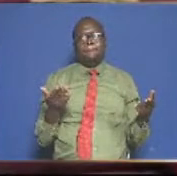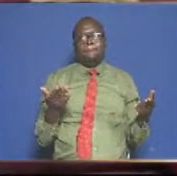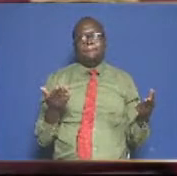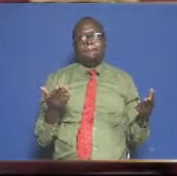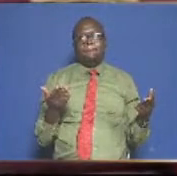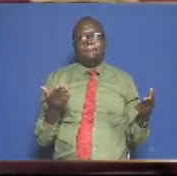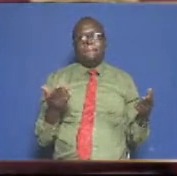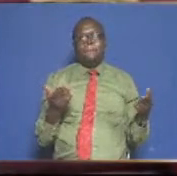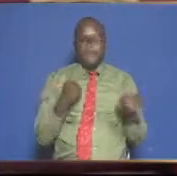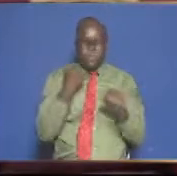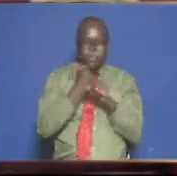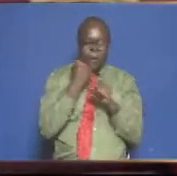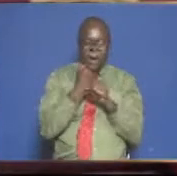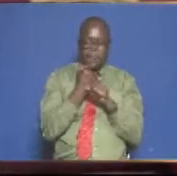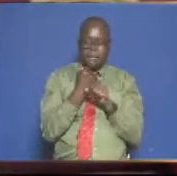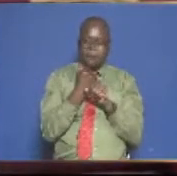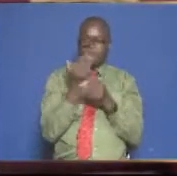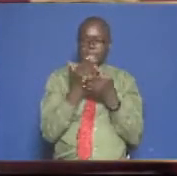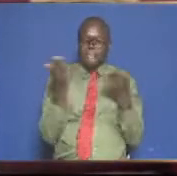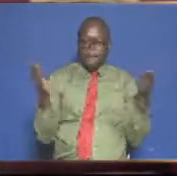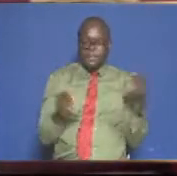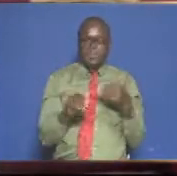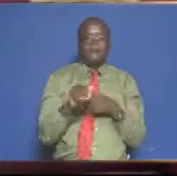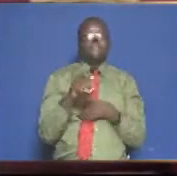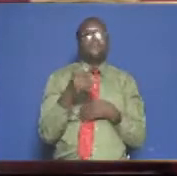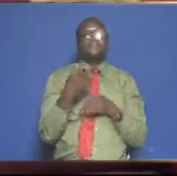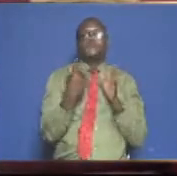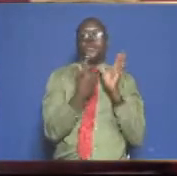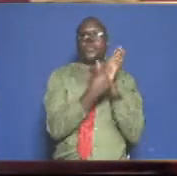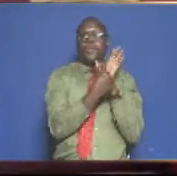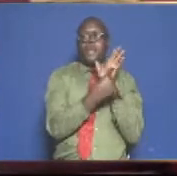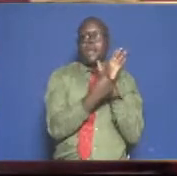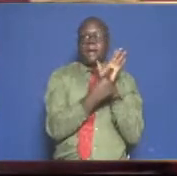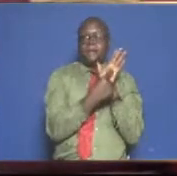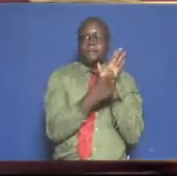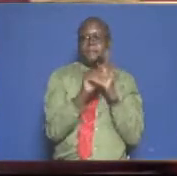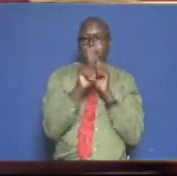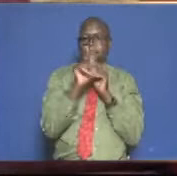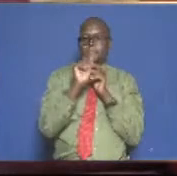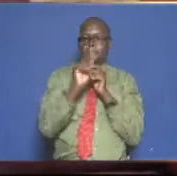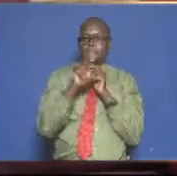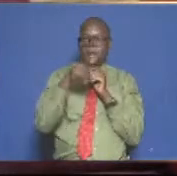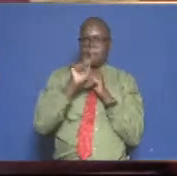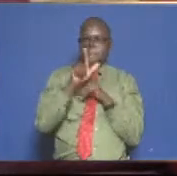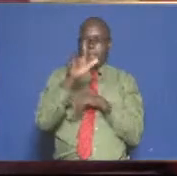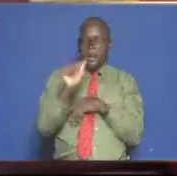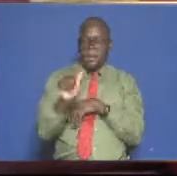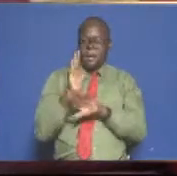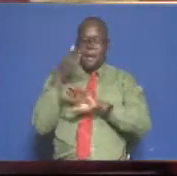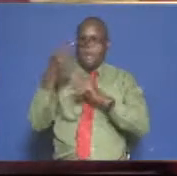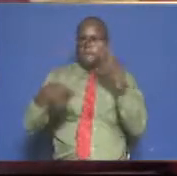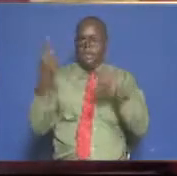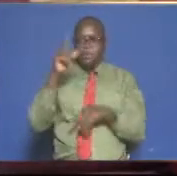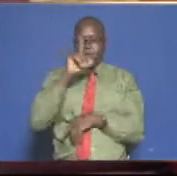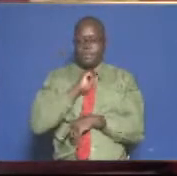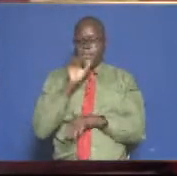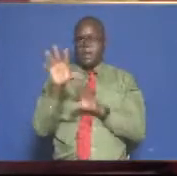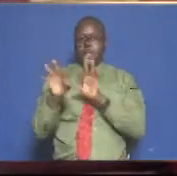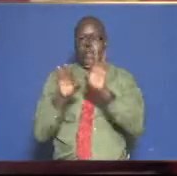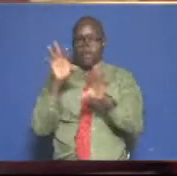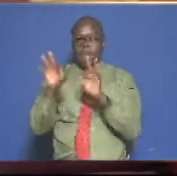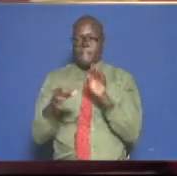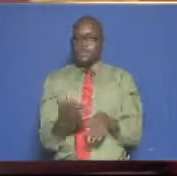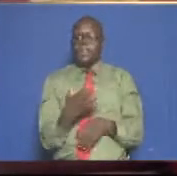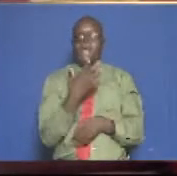an assignment in Kampala, Mr. Speaker. And even after I had won nominations in ODM in